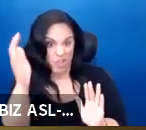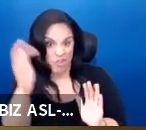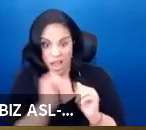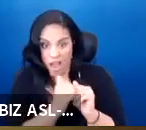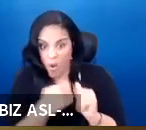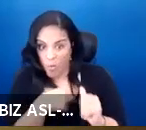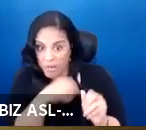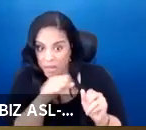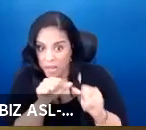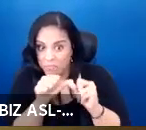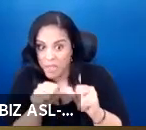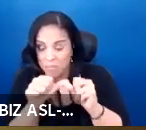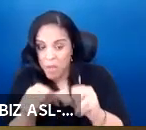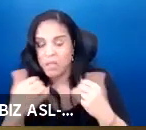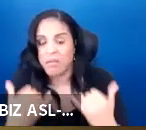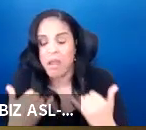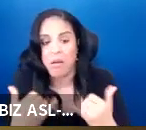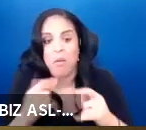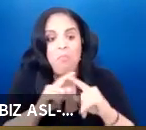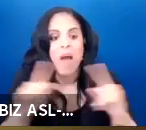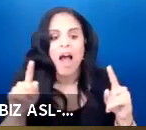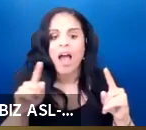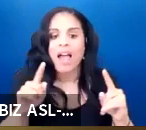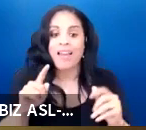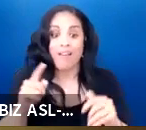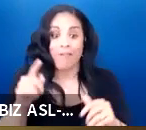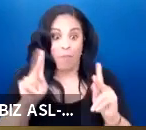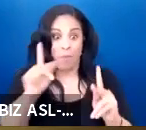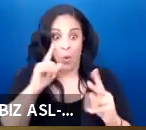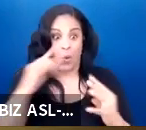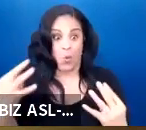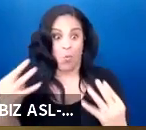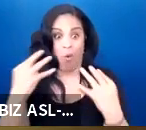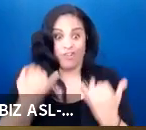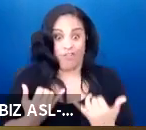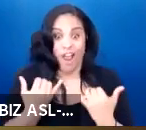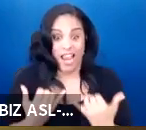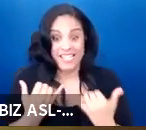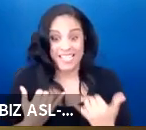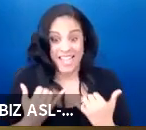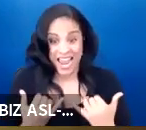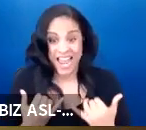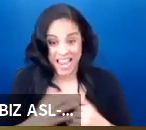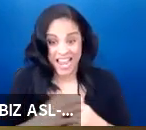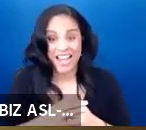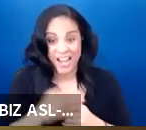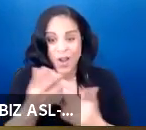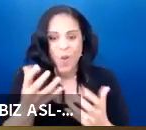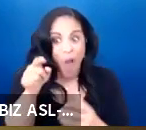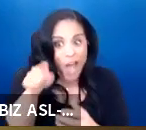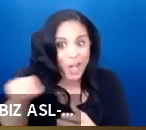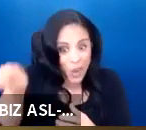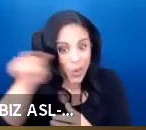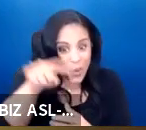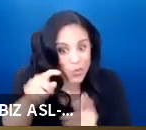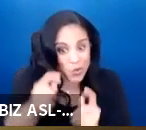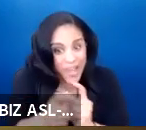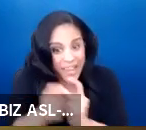now. But for all of those viewing us right now, for being our... We want you to evolve too, in other words,